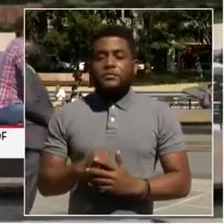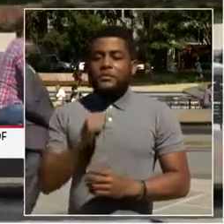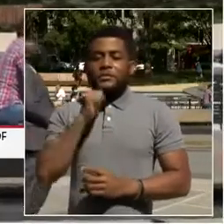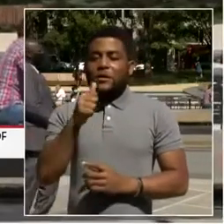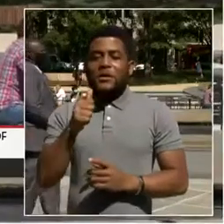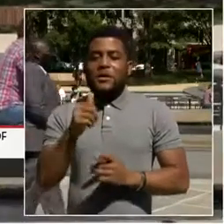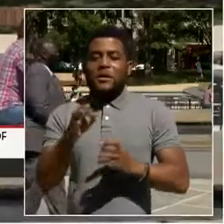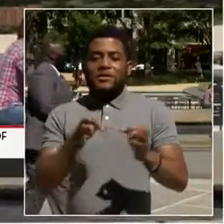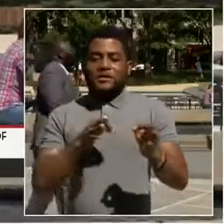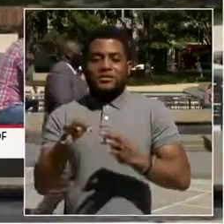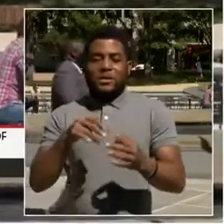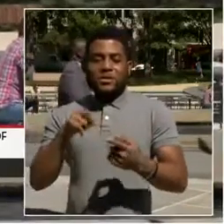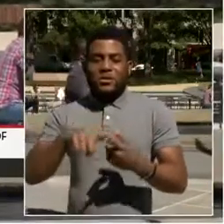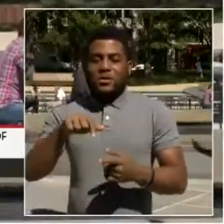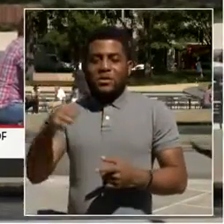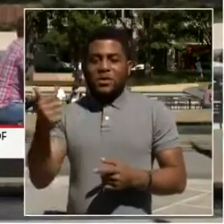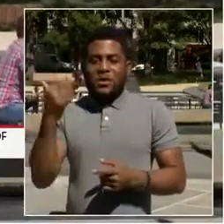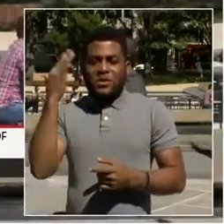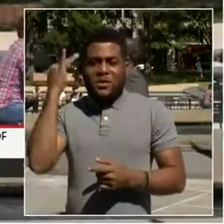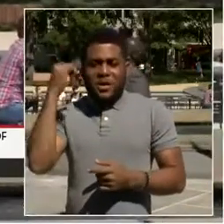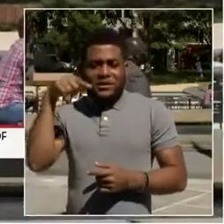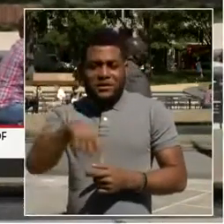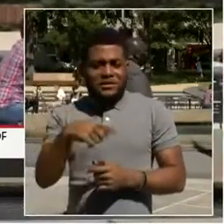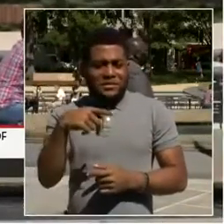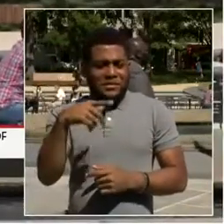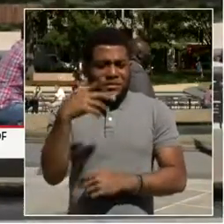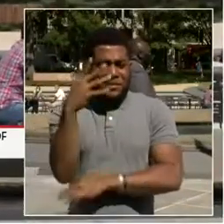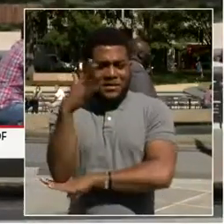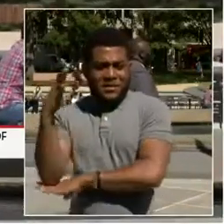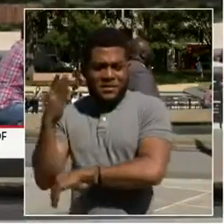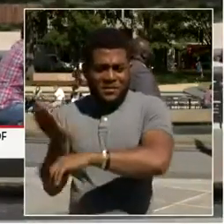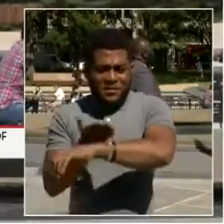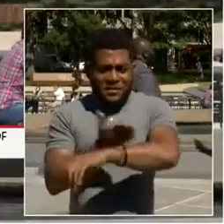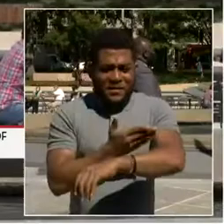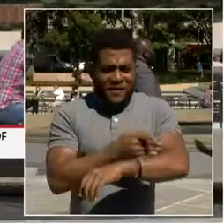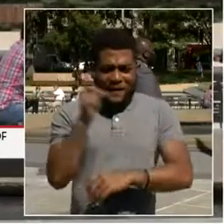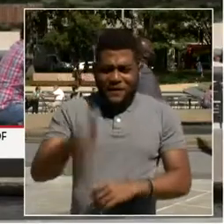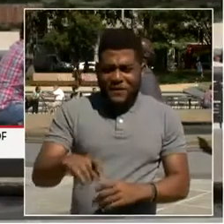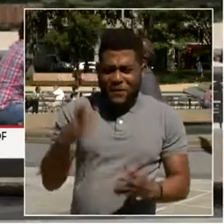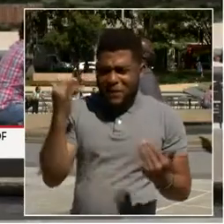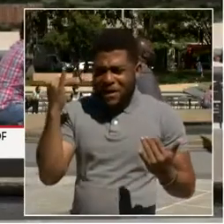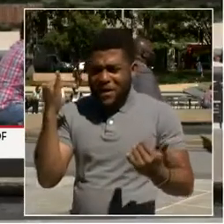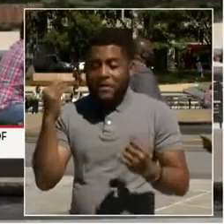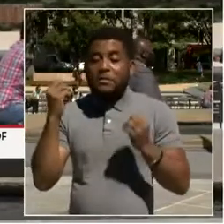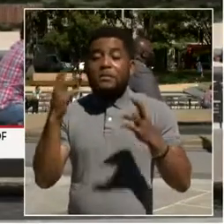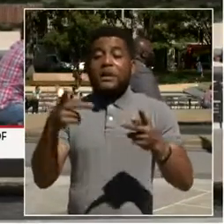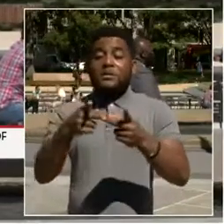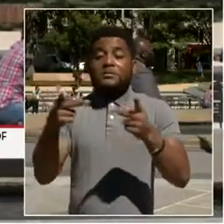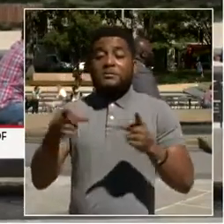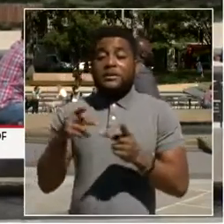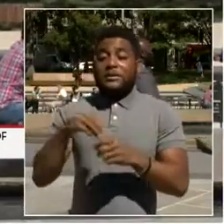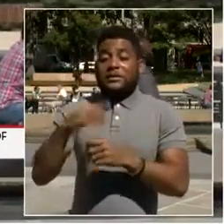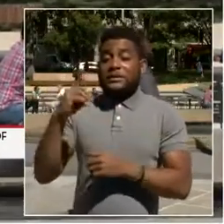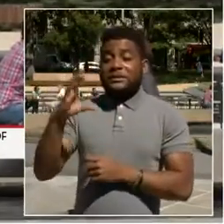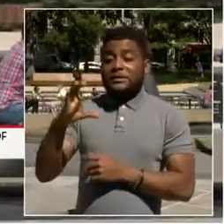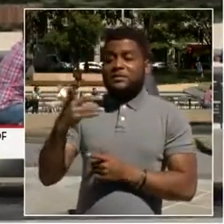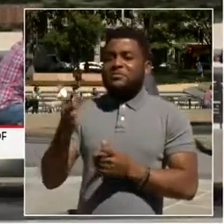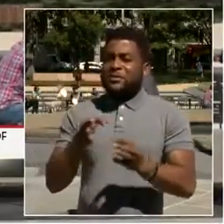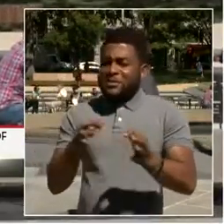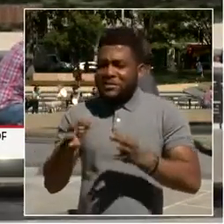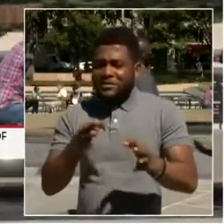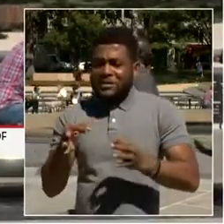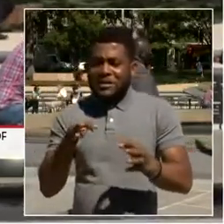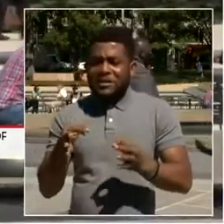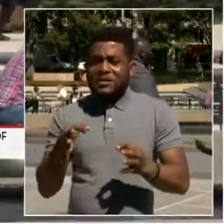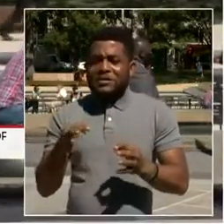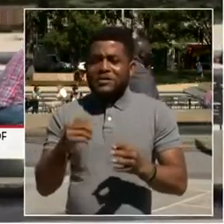why this park needed to be transformed. A lot of places in D.C. are described as just blocks from the